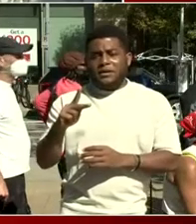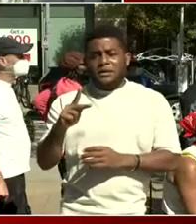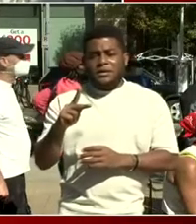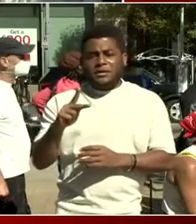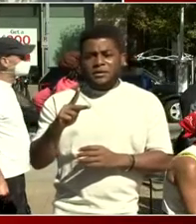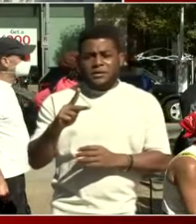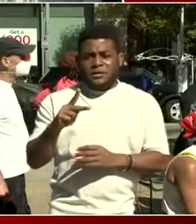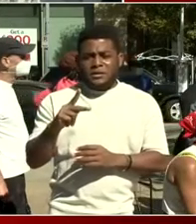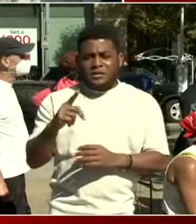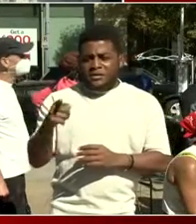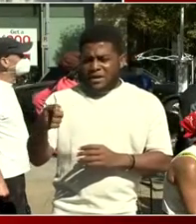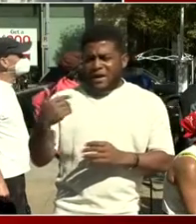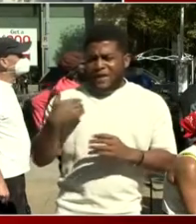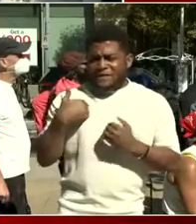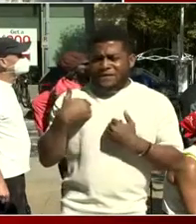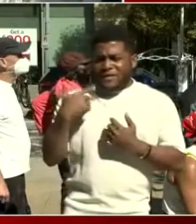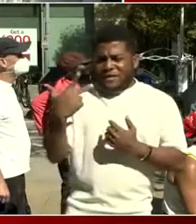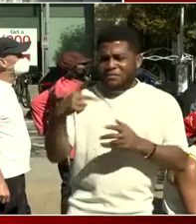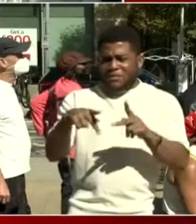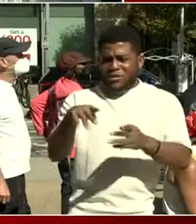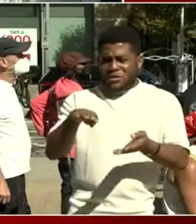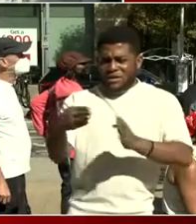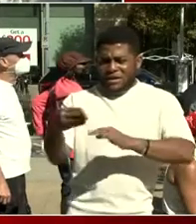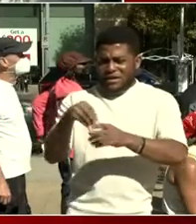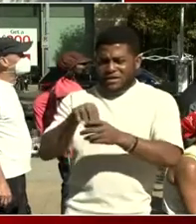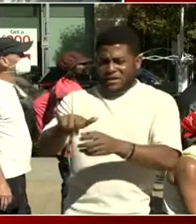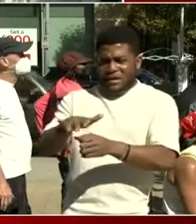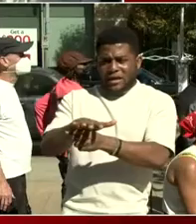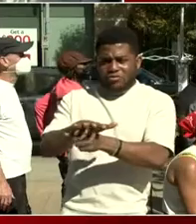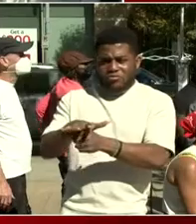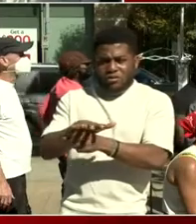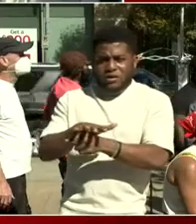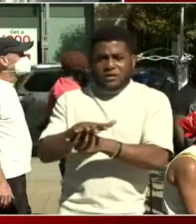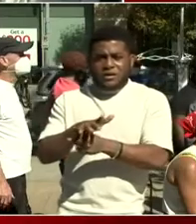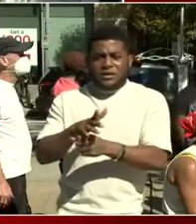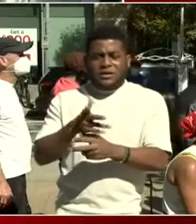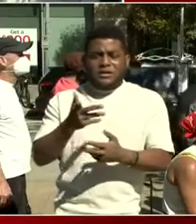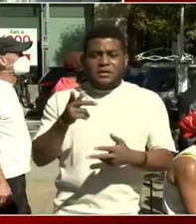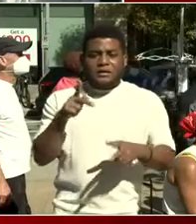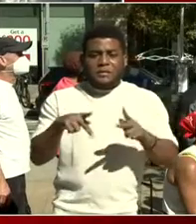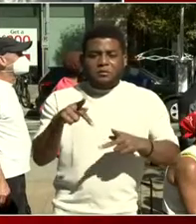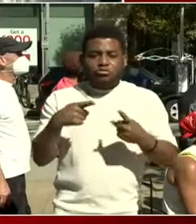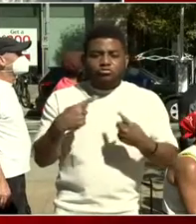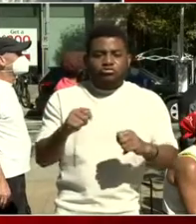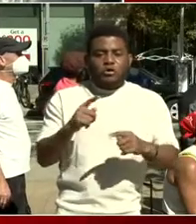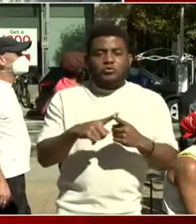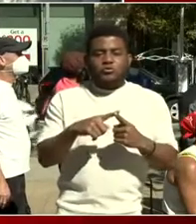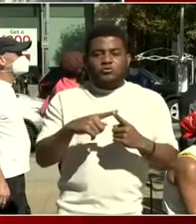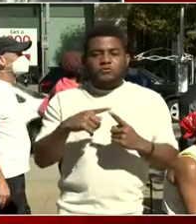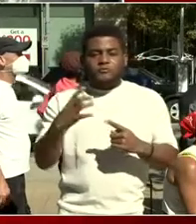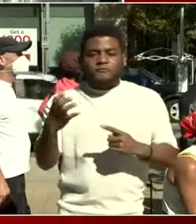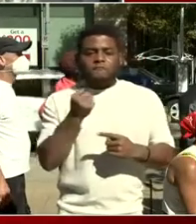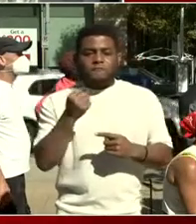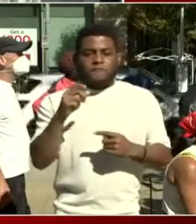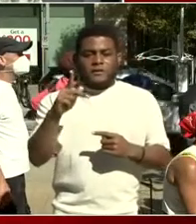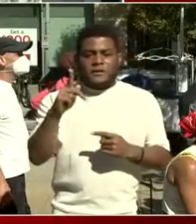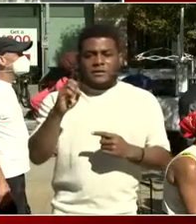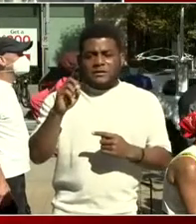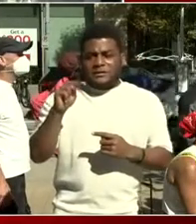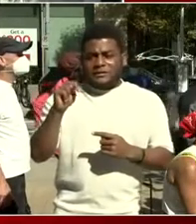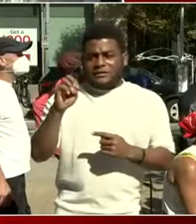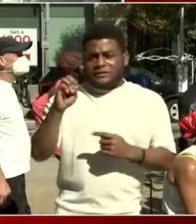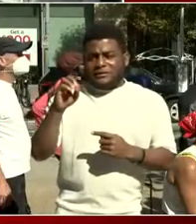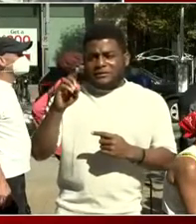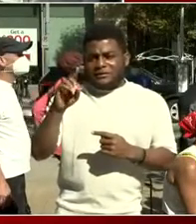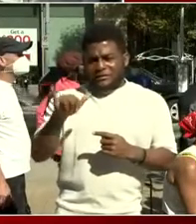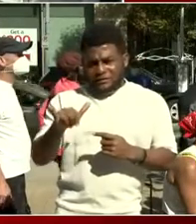for that area has been trying to get Kennedy Street corridor included in the building blocks program. Is that possible? Is that under consideration at all, or